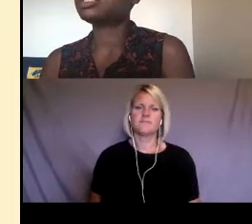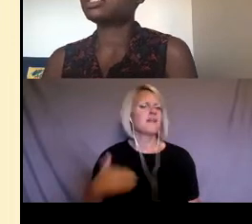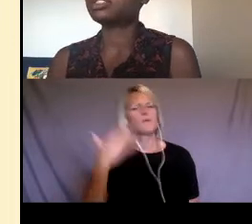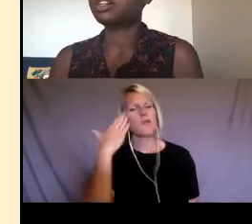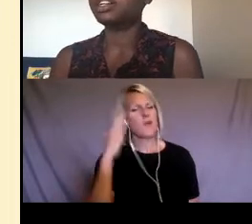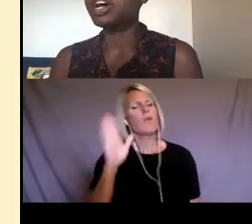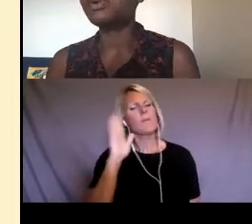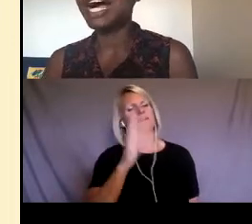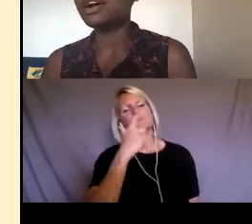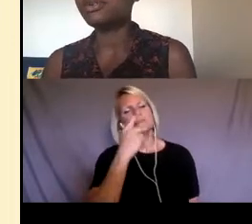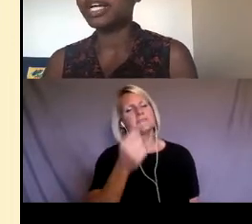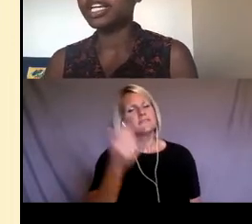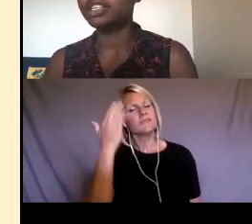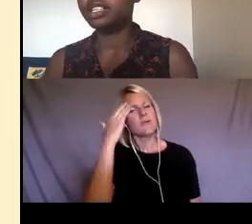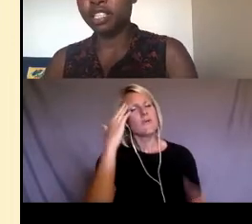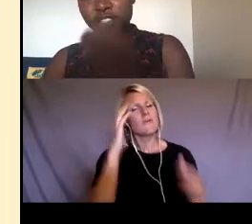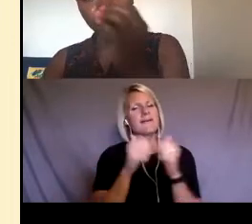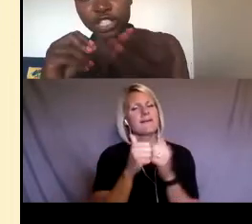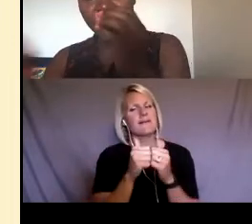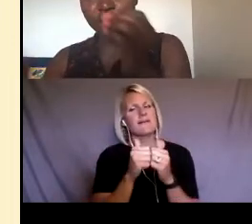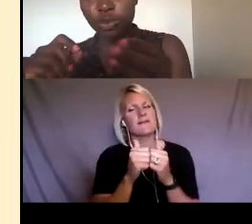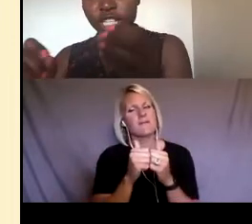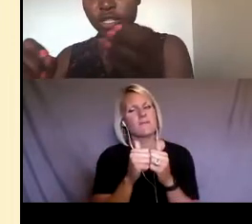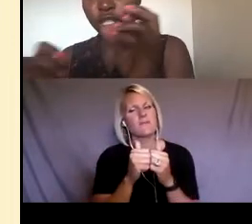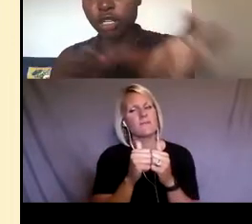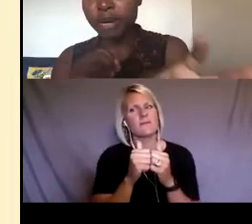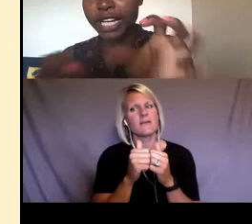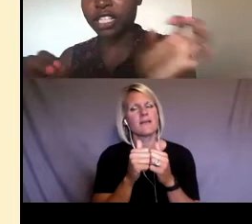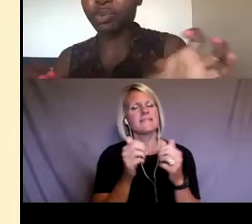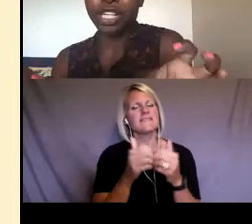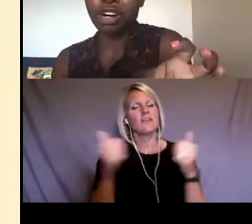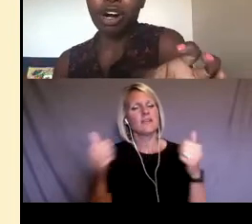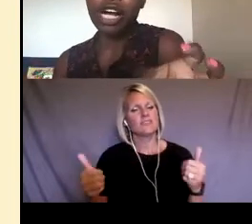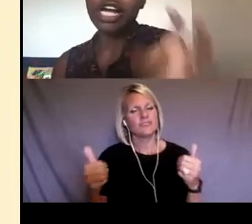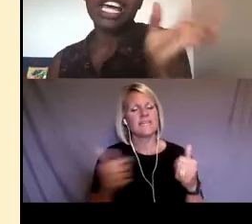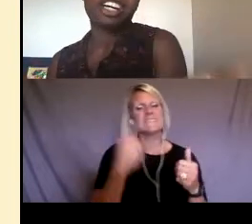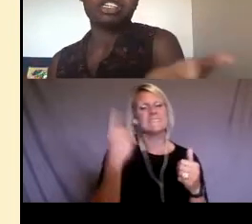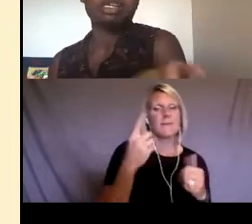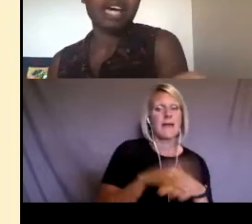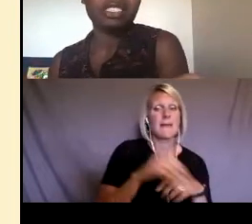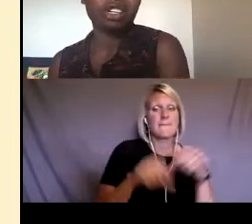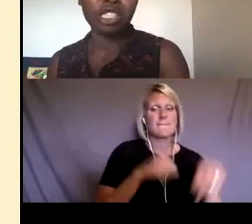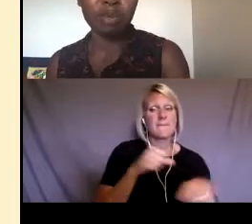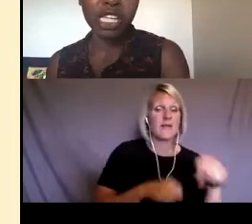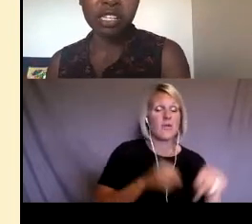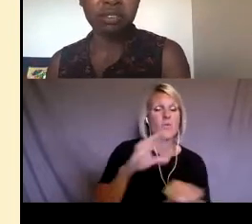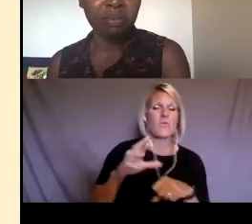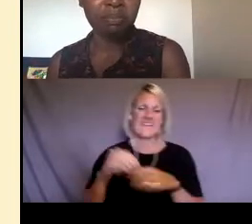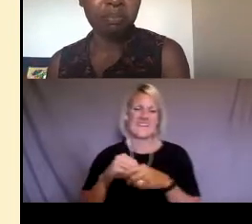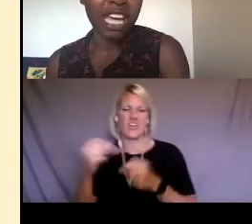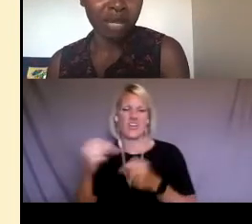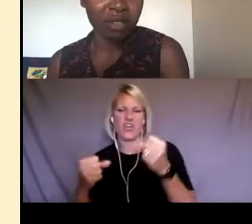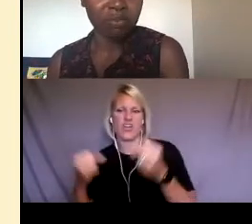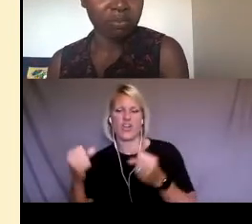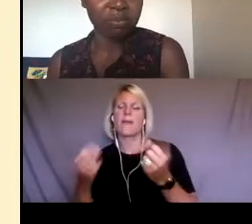interesting to know how it differentiates between someone on a bike and someone in a car. It could be based on speed,